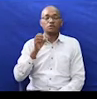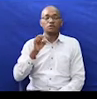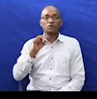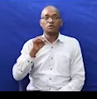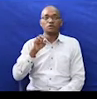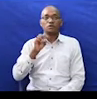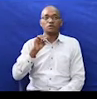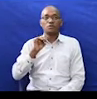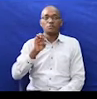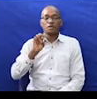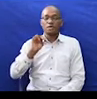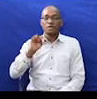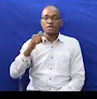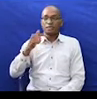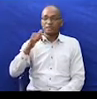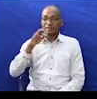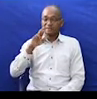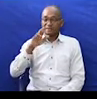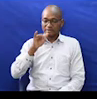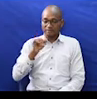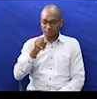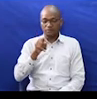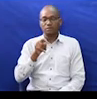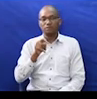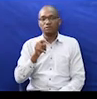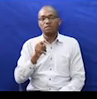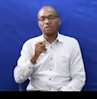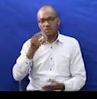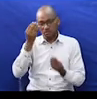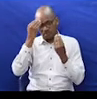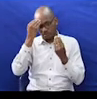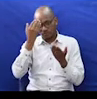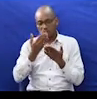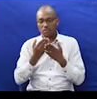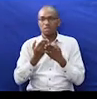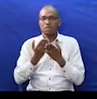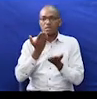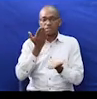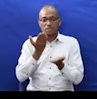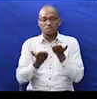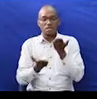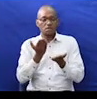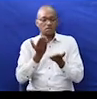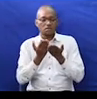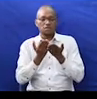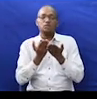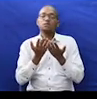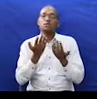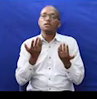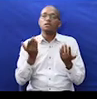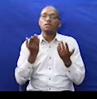of mathematics which studies the size or the relationship between sides